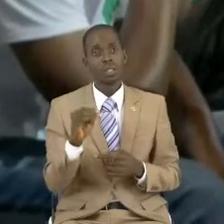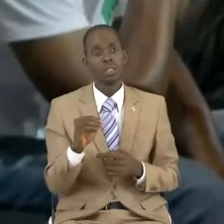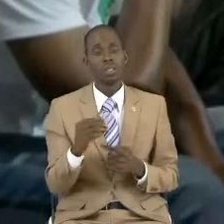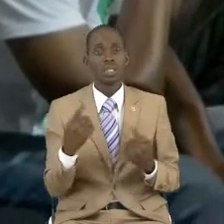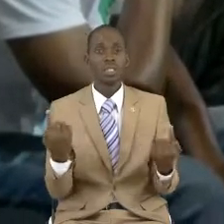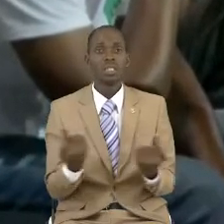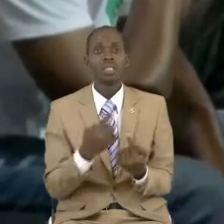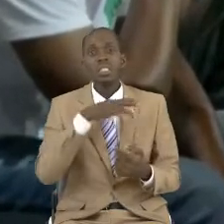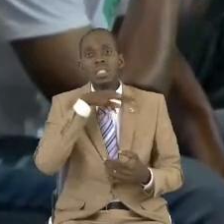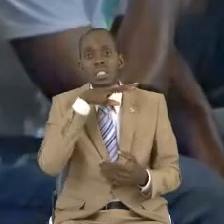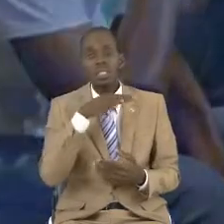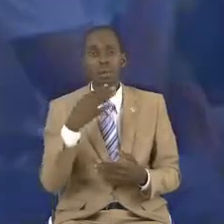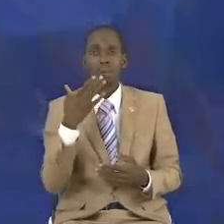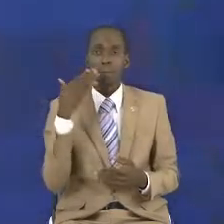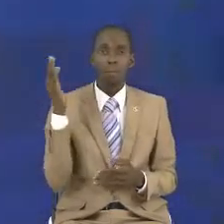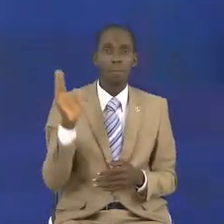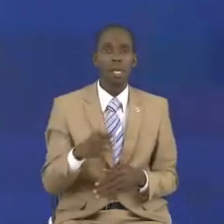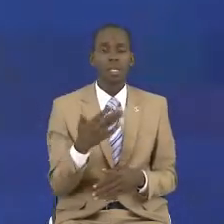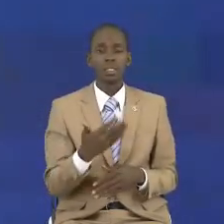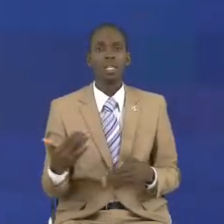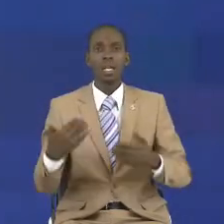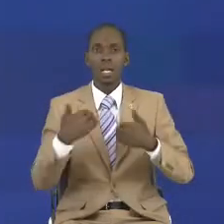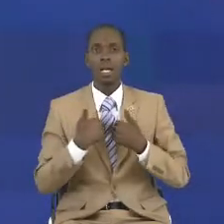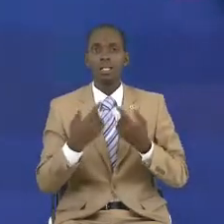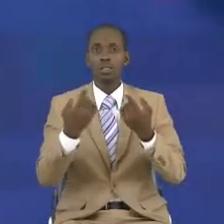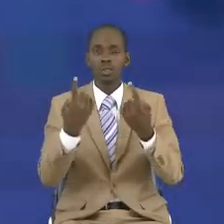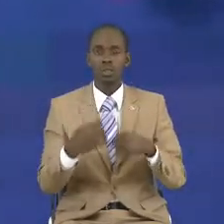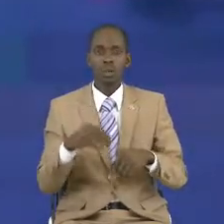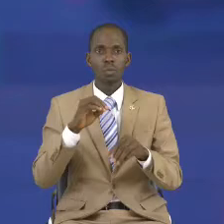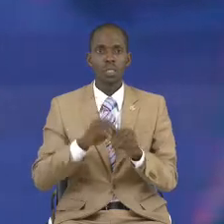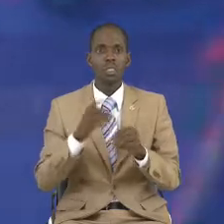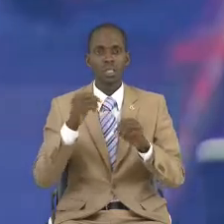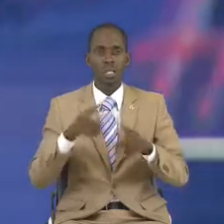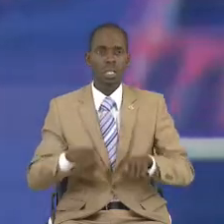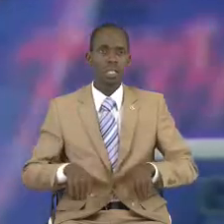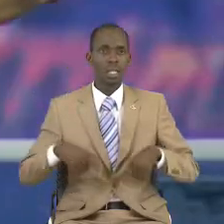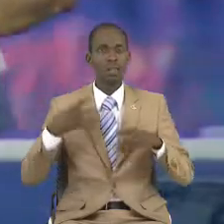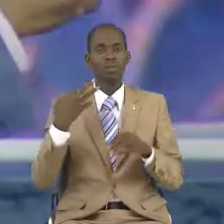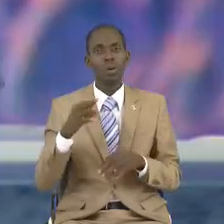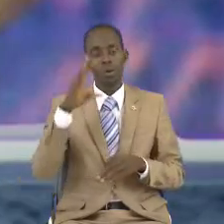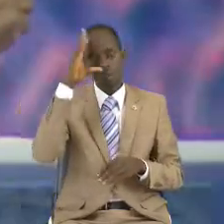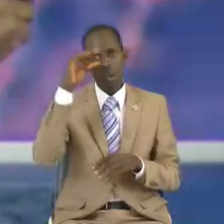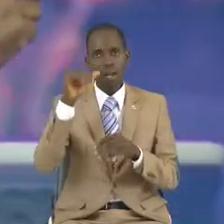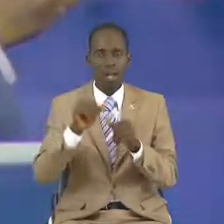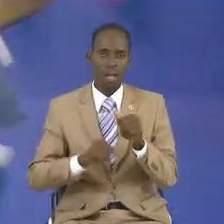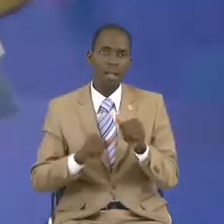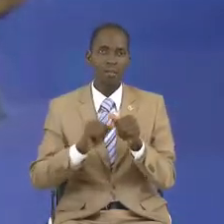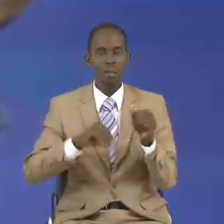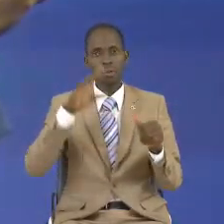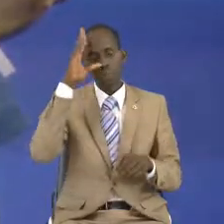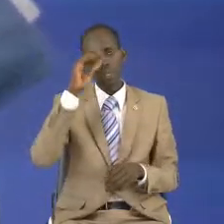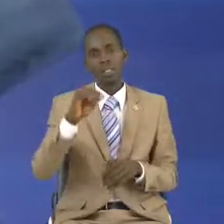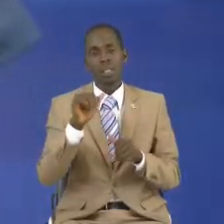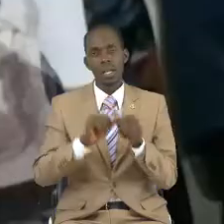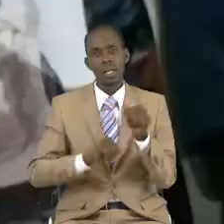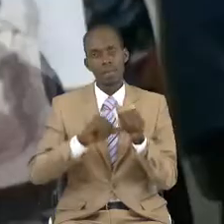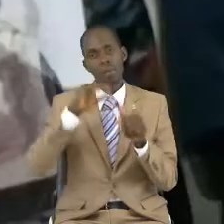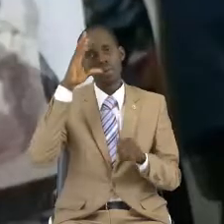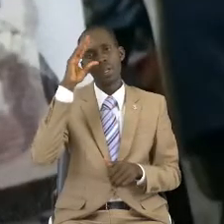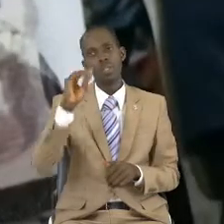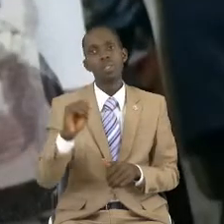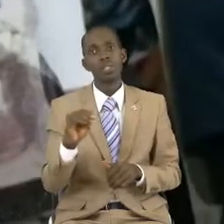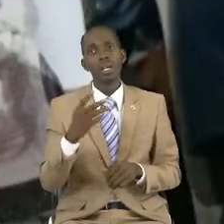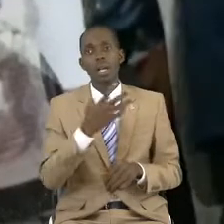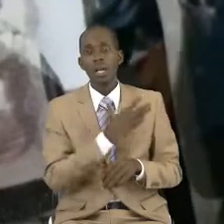evil has come in the life of man every man every man and the